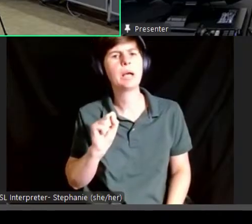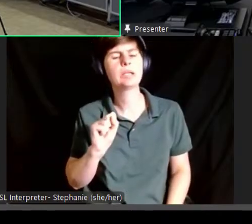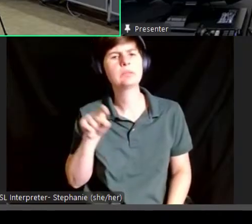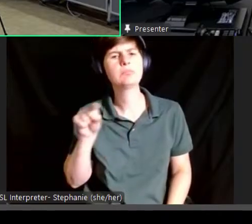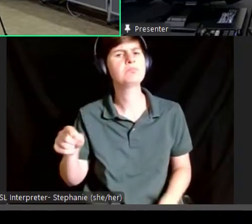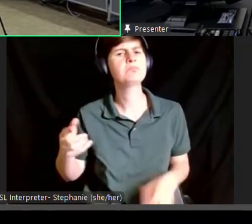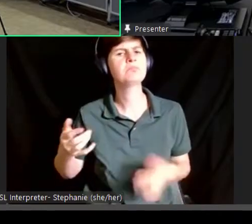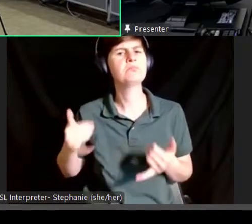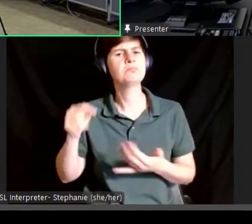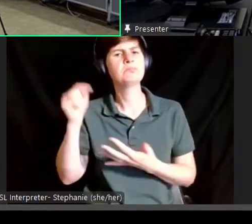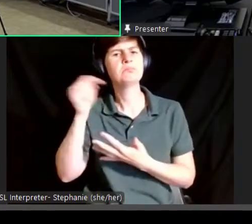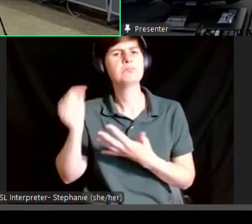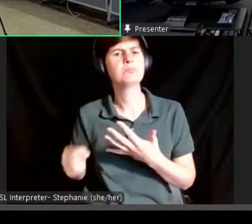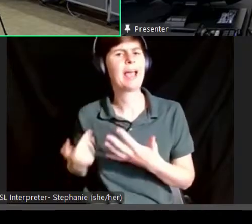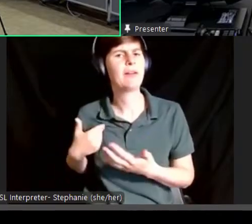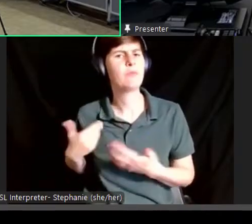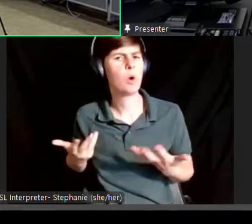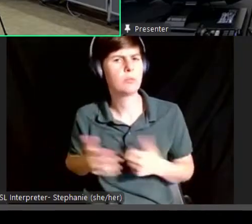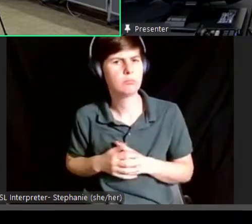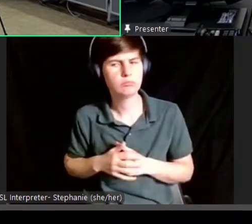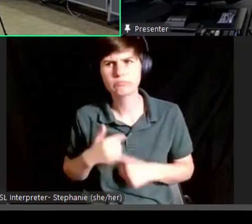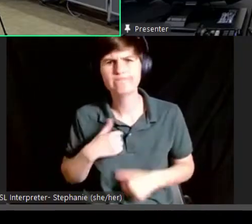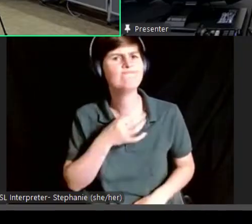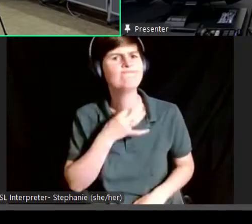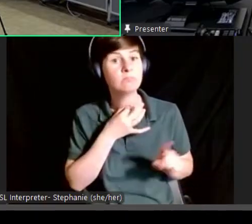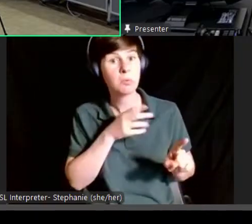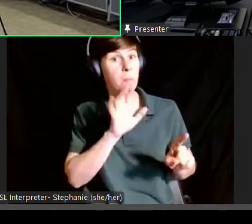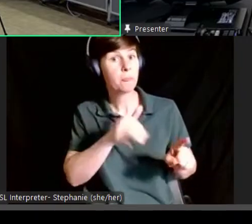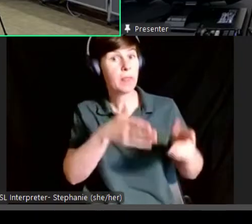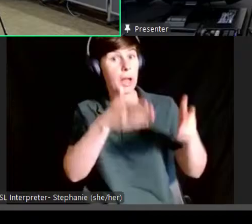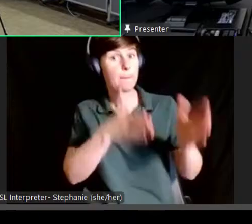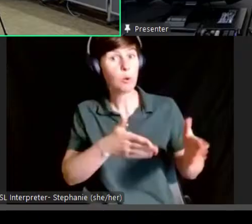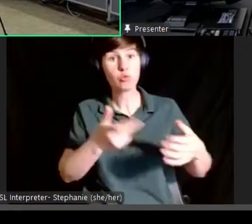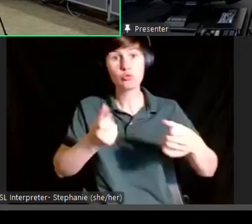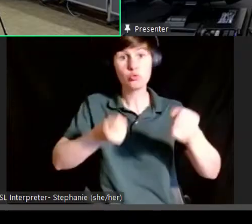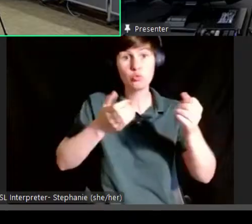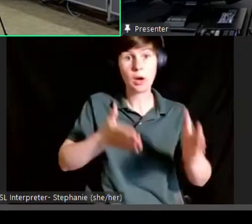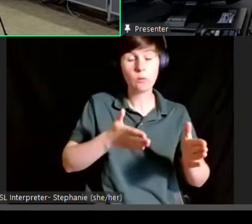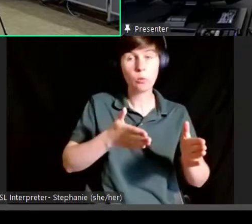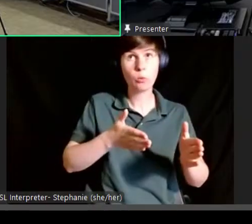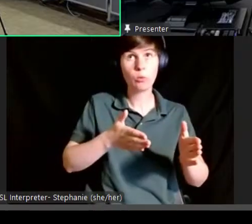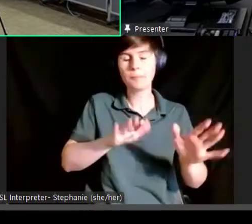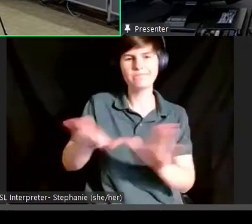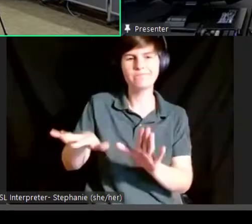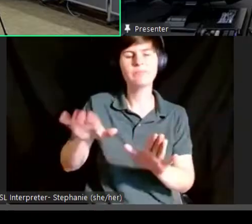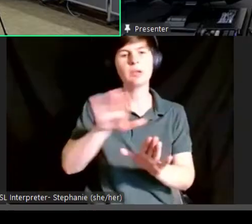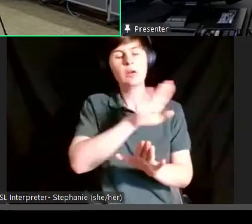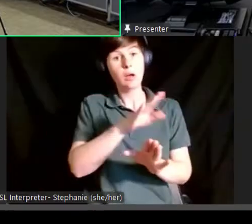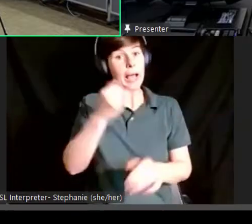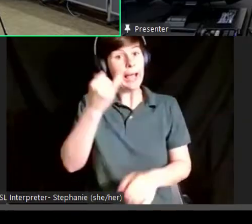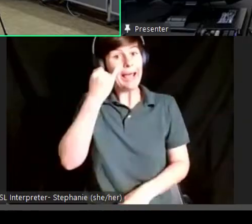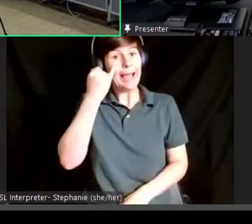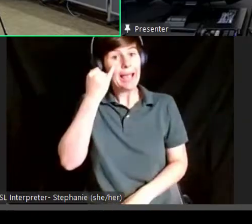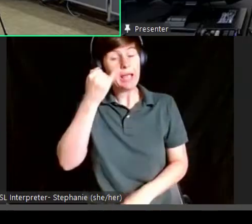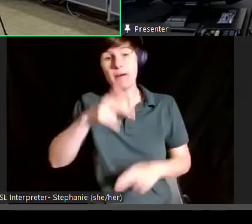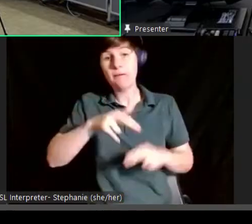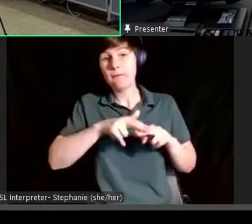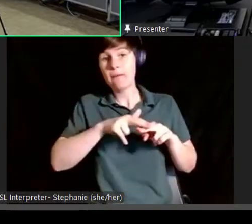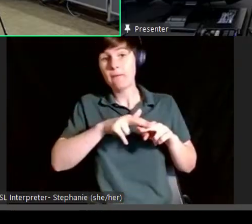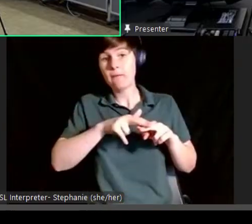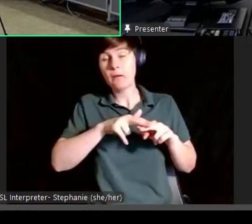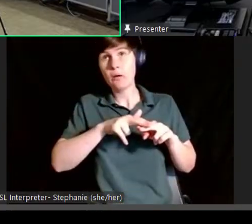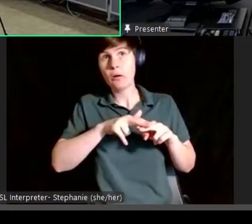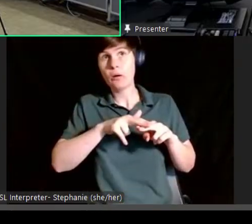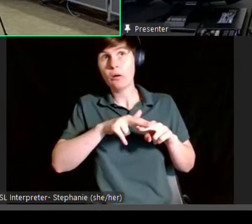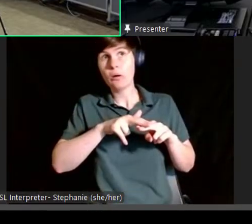Because I'm wondering, like, is the person who come and help to get in the train would be able to call the person